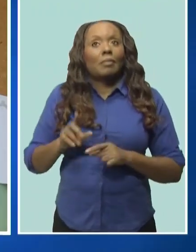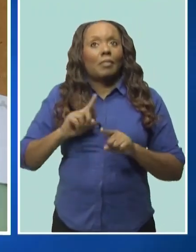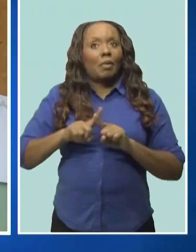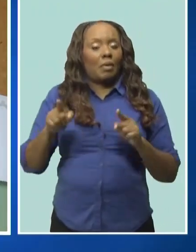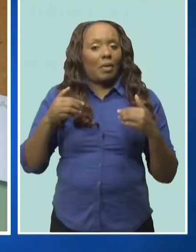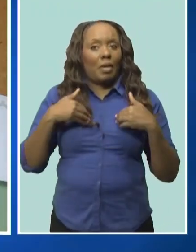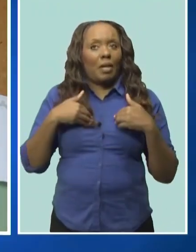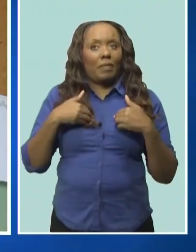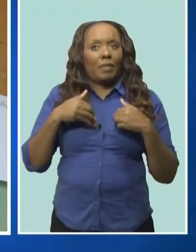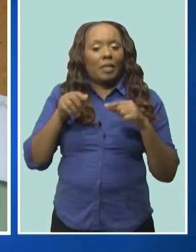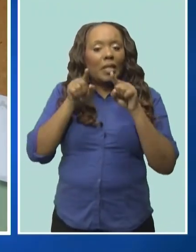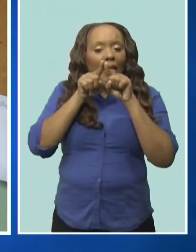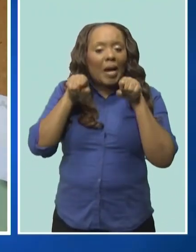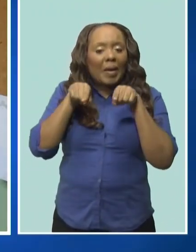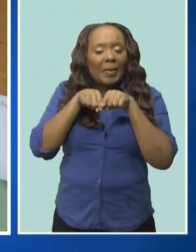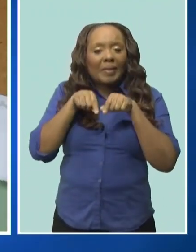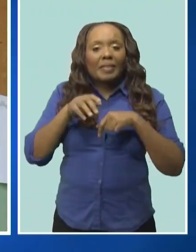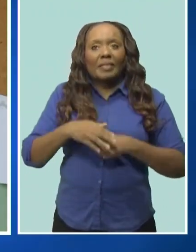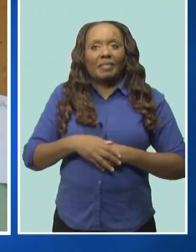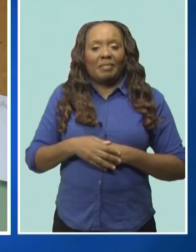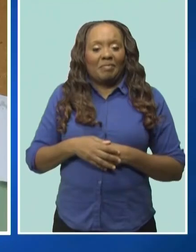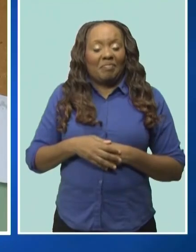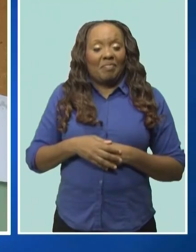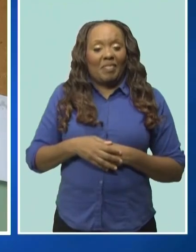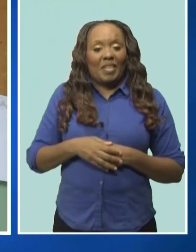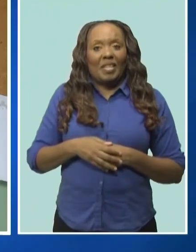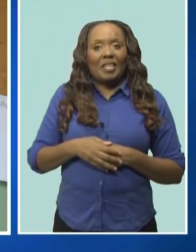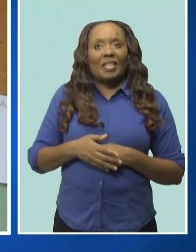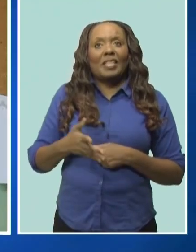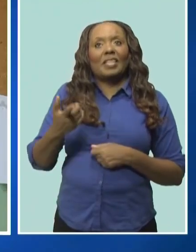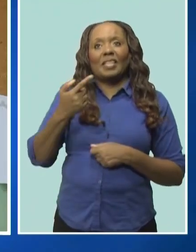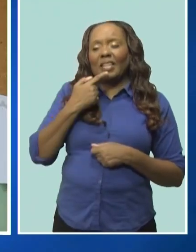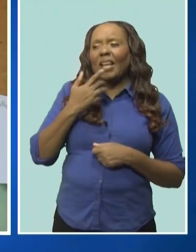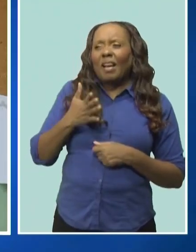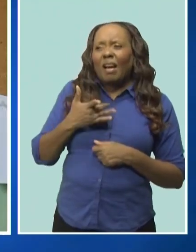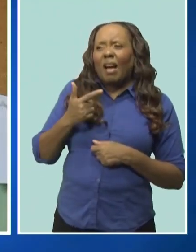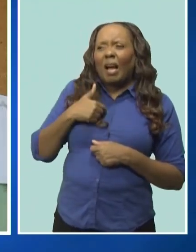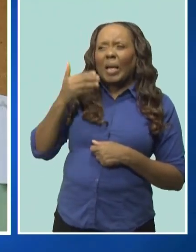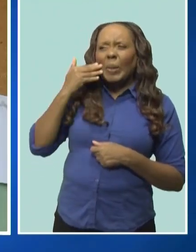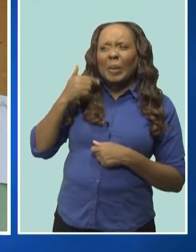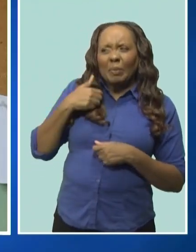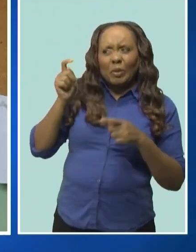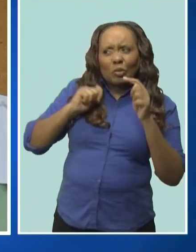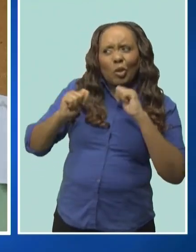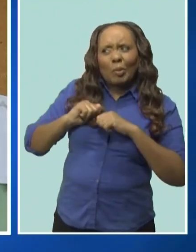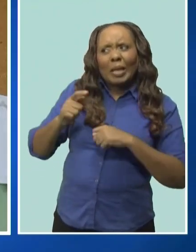them. And when they show this little I'm in the doghouse card to the girl,